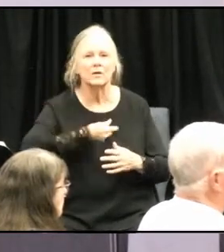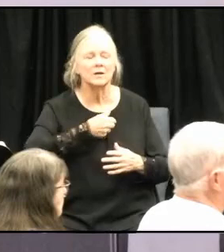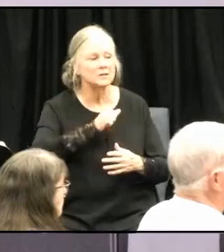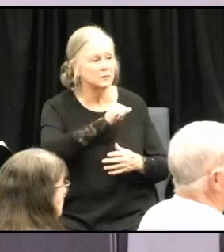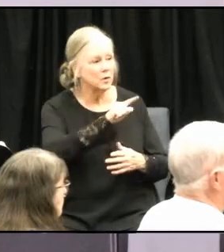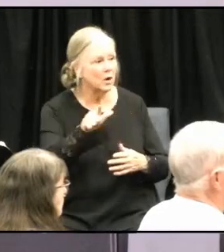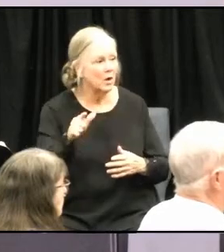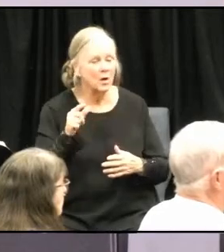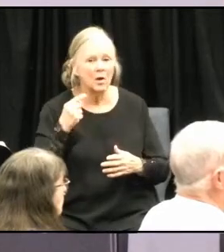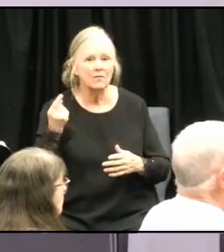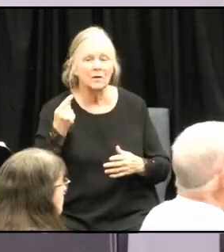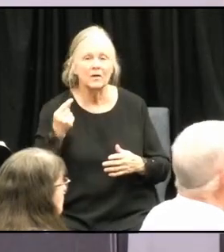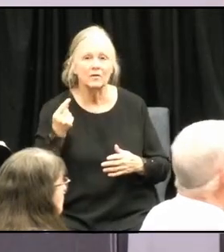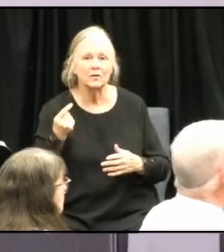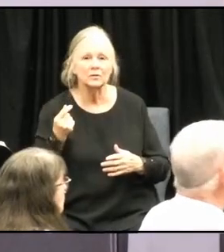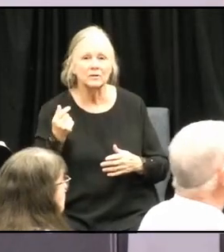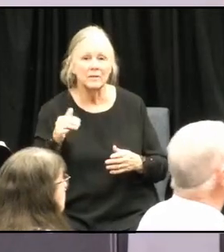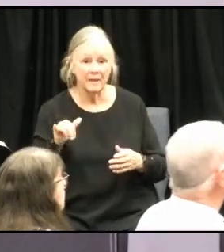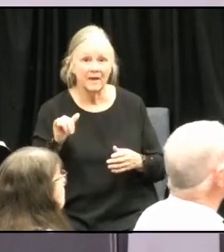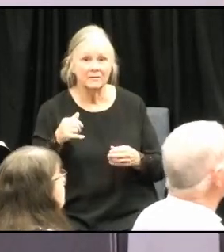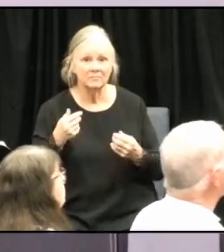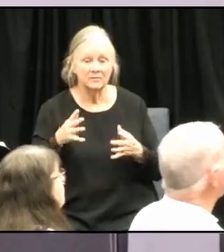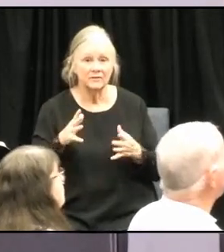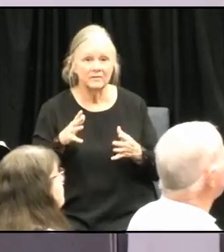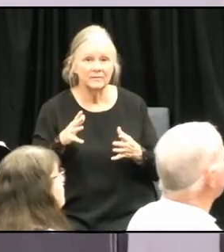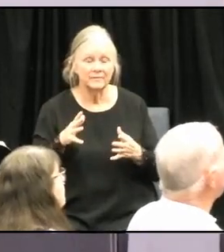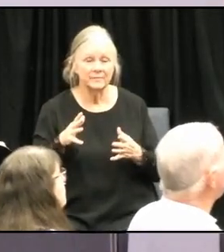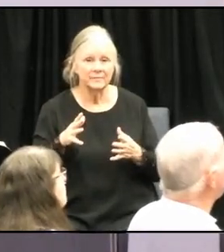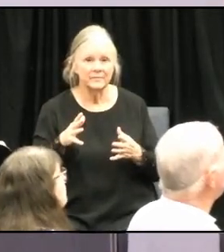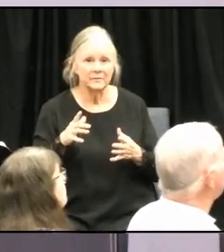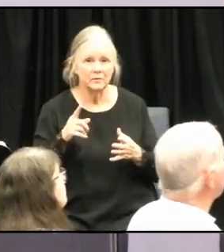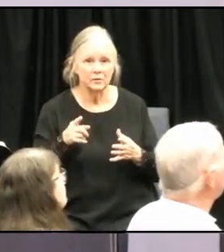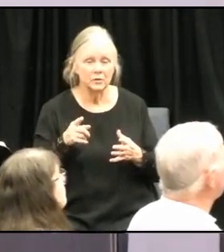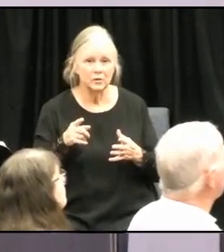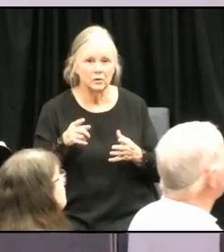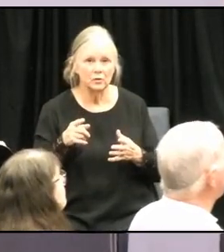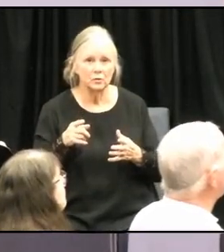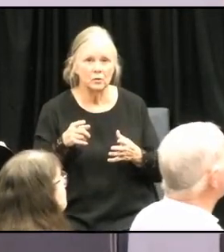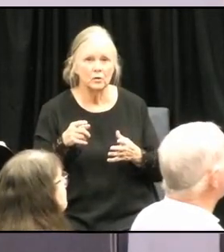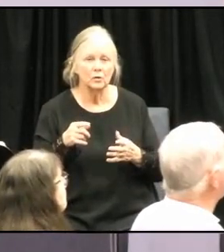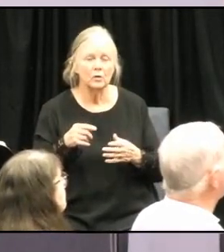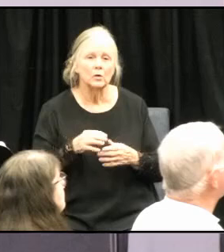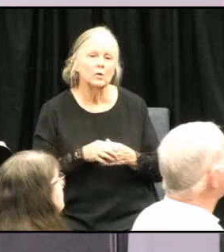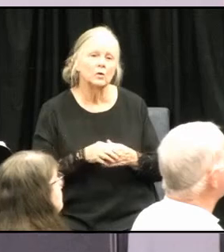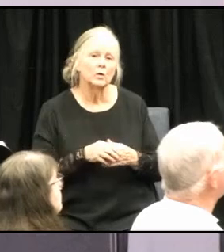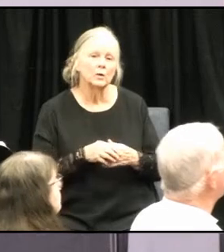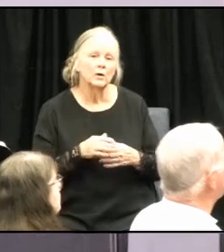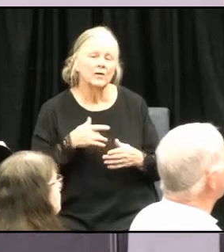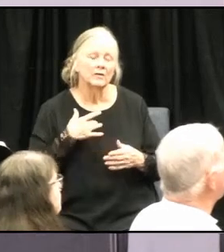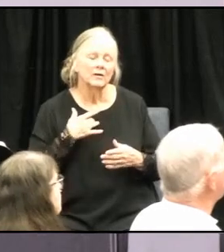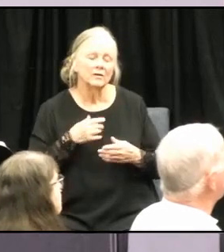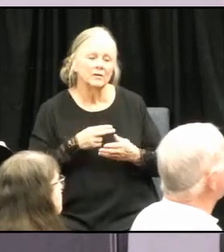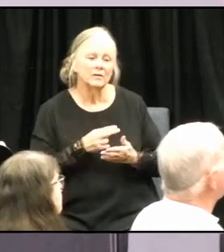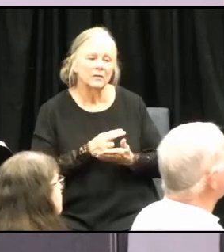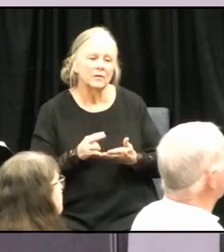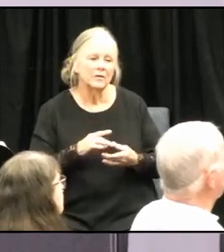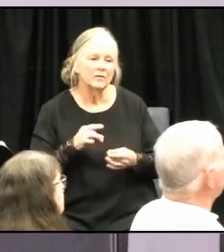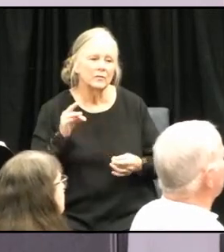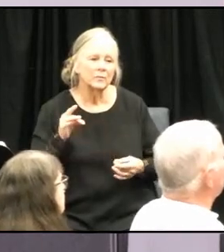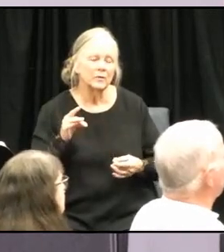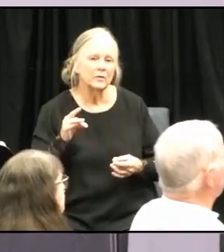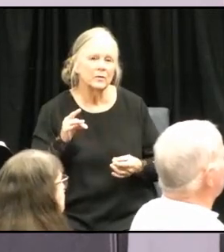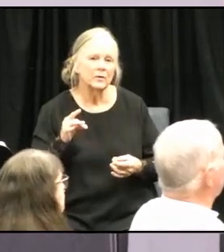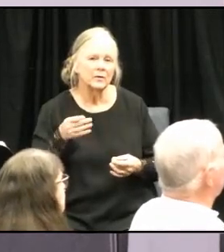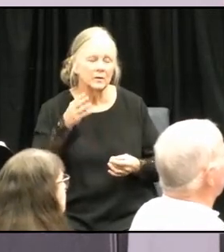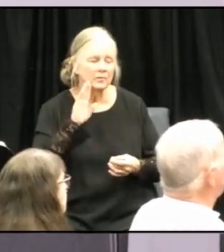has spoken in and through His Word this morning, live by the Spirit of God, as I've shared with you what God has shared with me to give to you through the Word